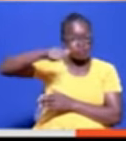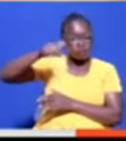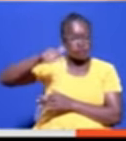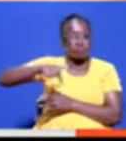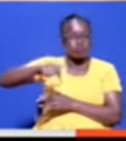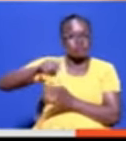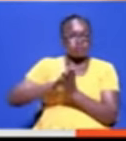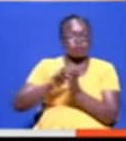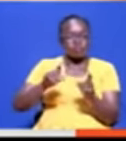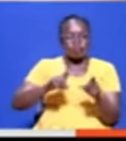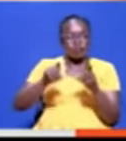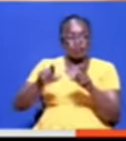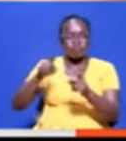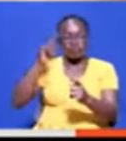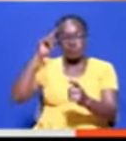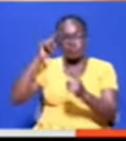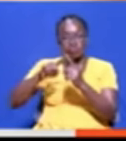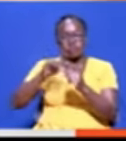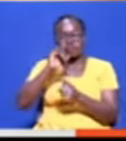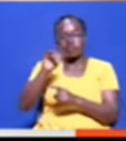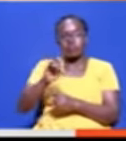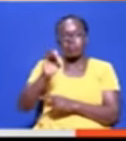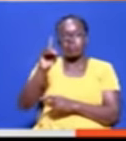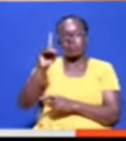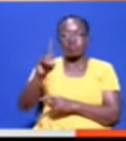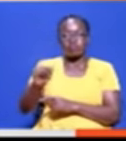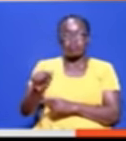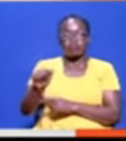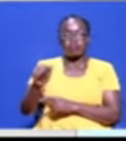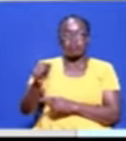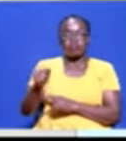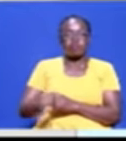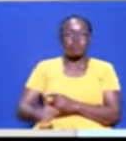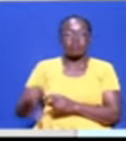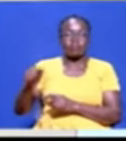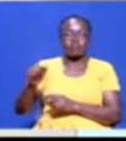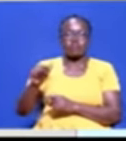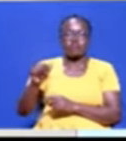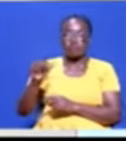destined for Jeddah Islamic Port in Saudi Arabia.